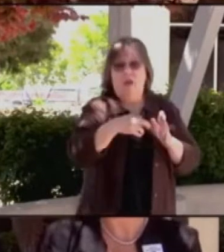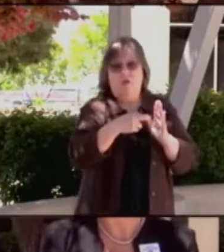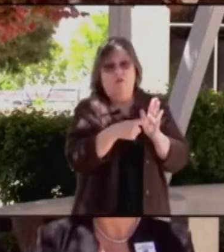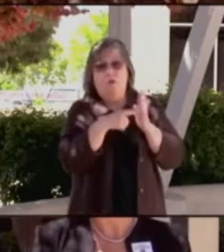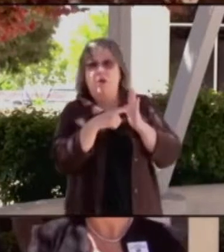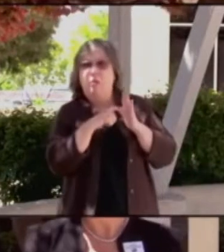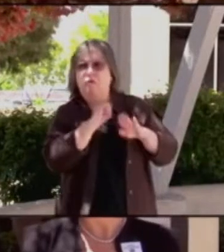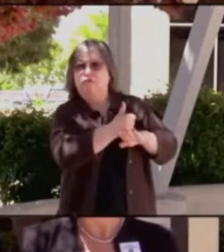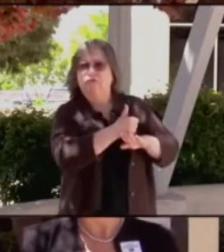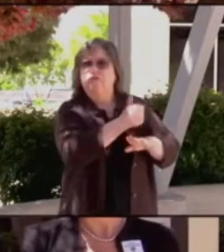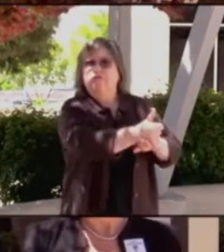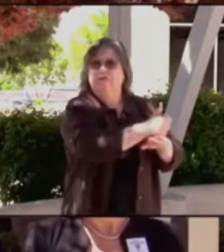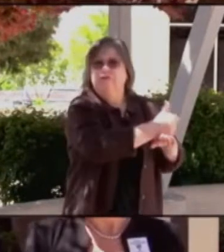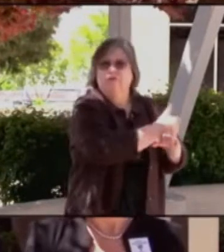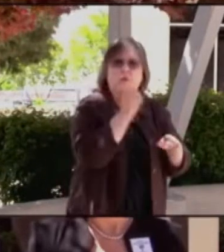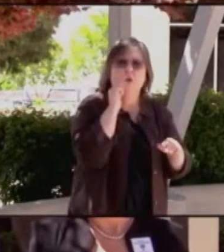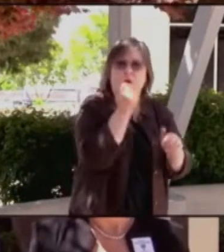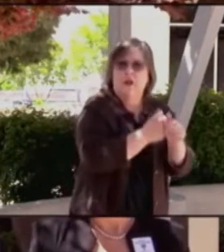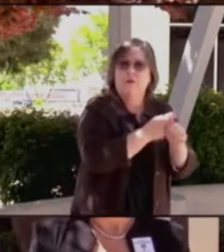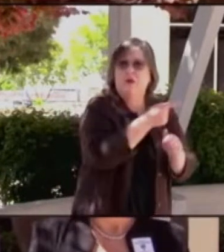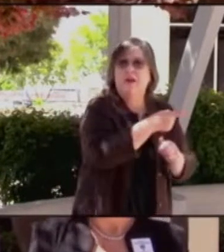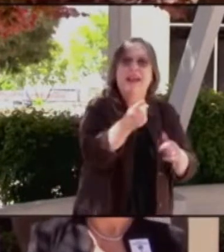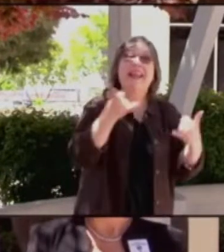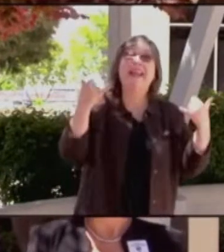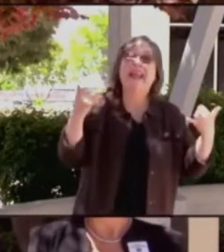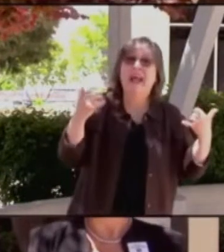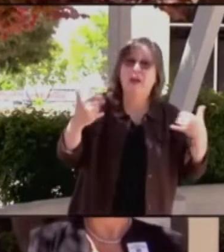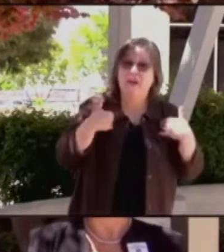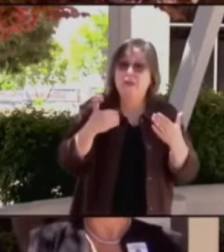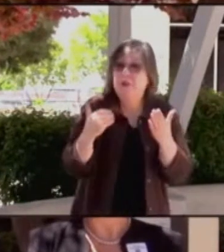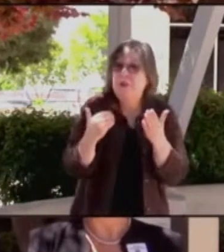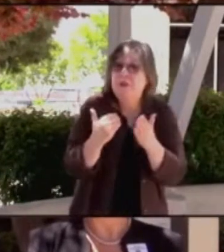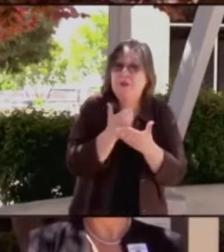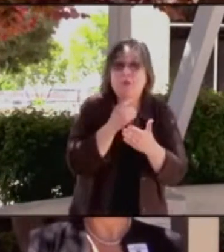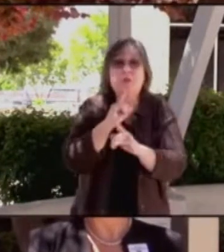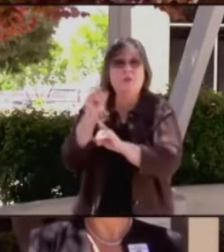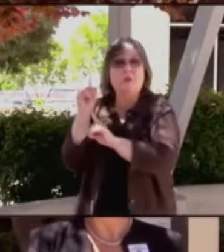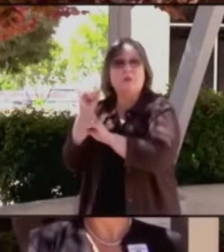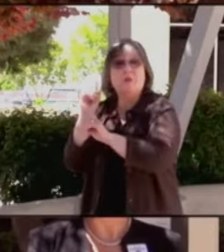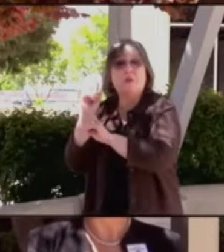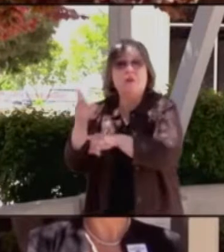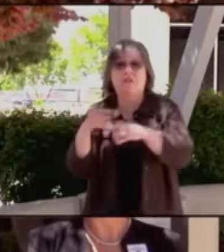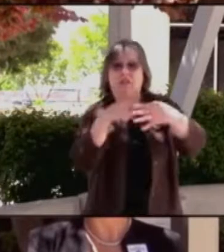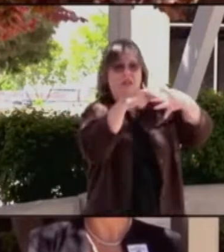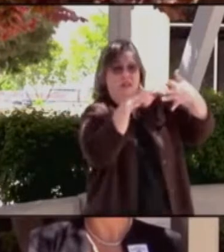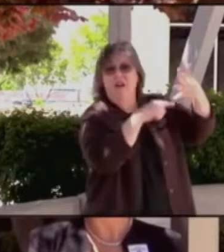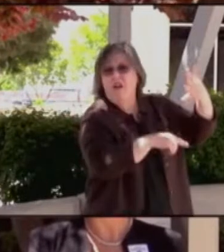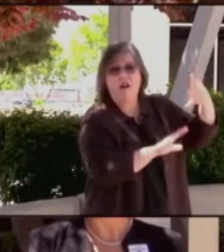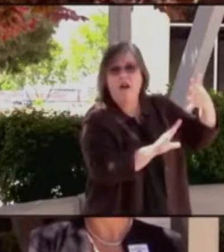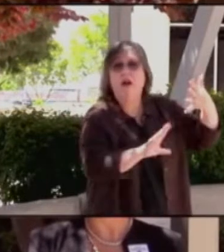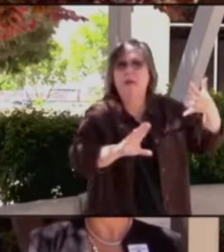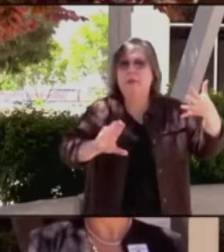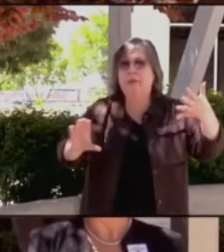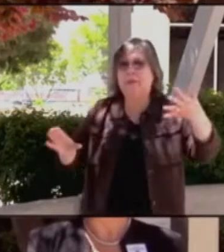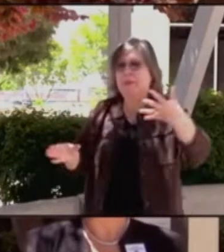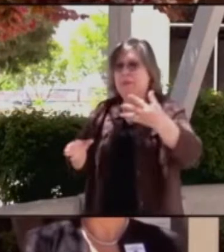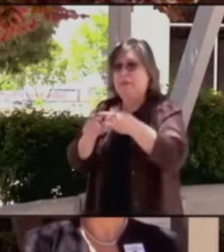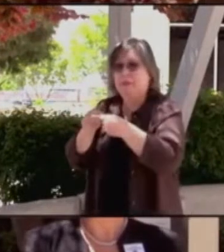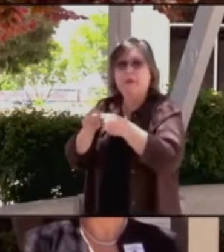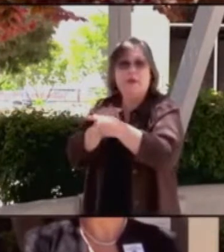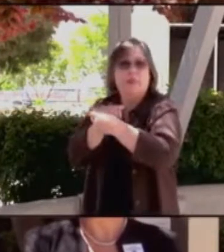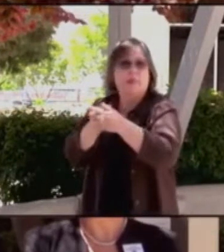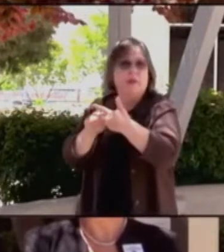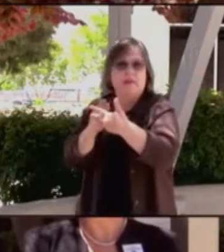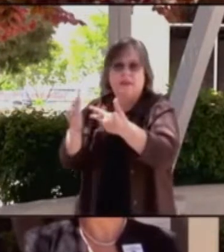new limited focused order has three simple requirements. One is to continue to report